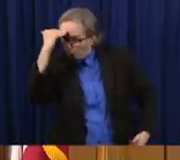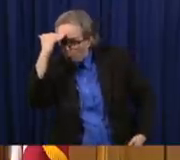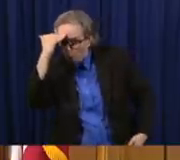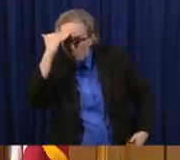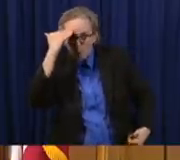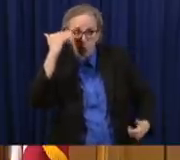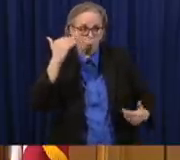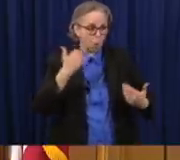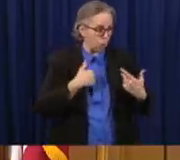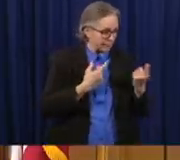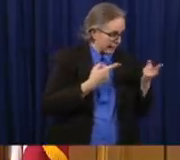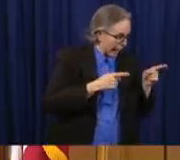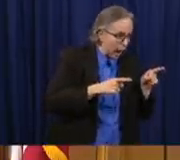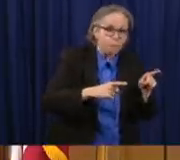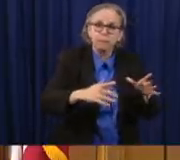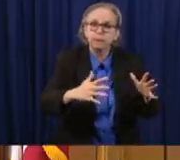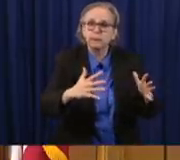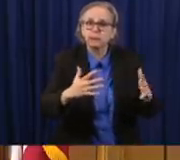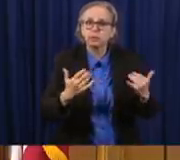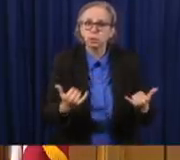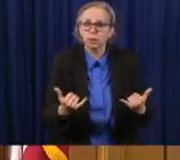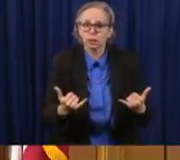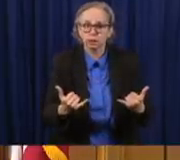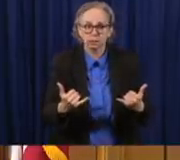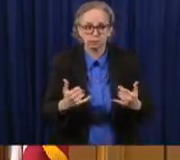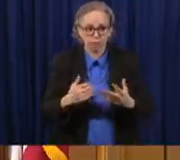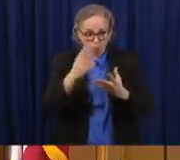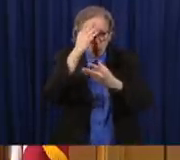try to do that today, again.